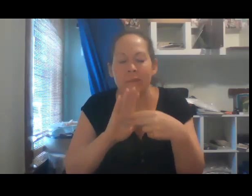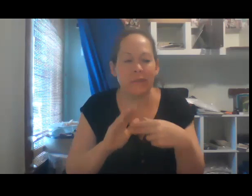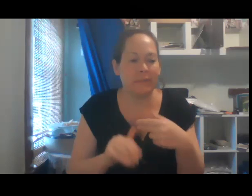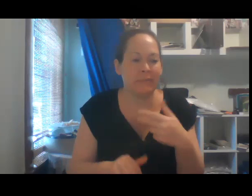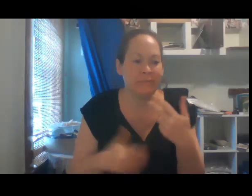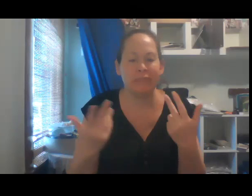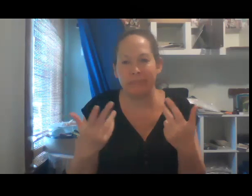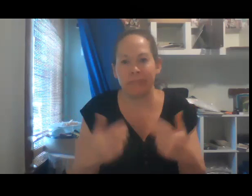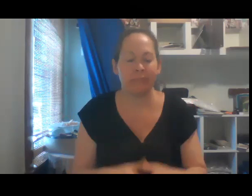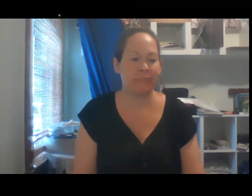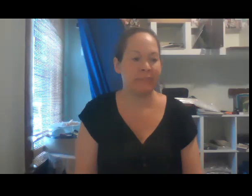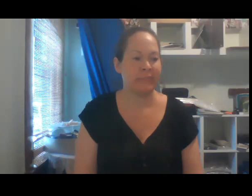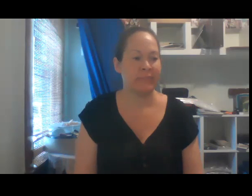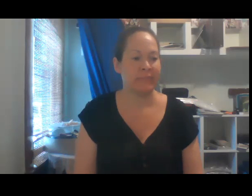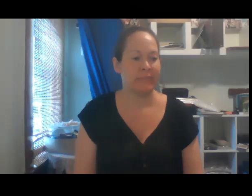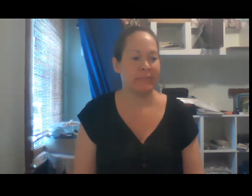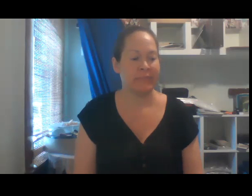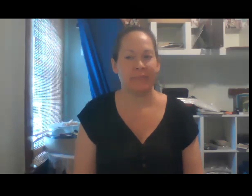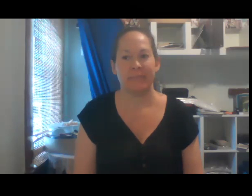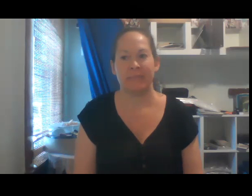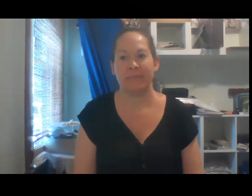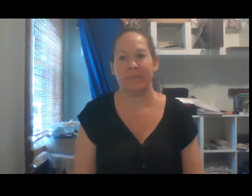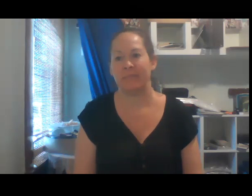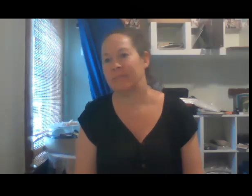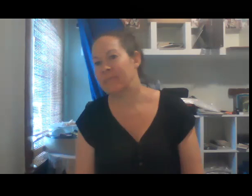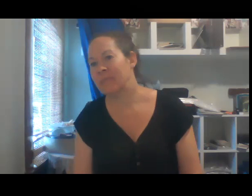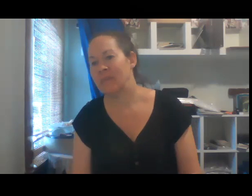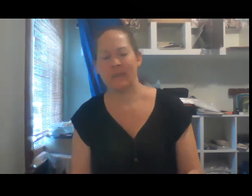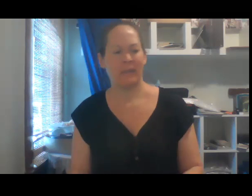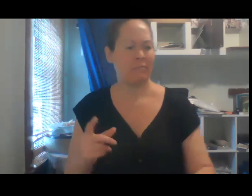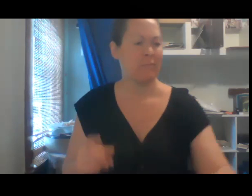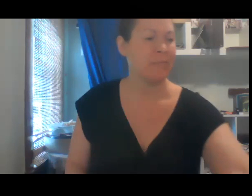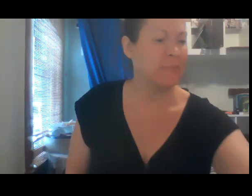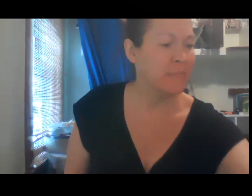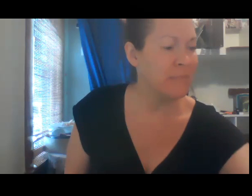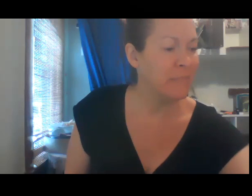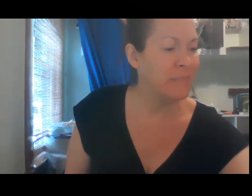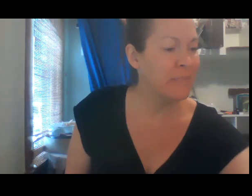And there's more than 3, but I'm not going to stand here and draw all of phosphorus out.